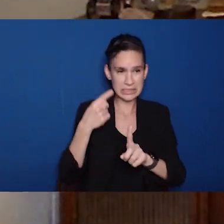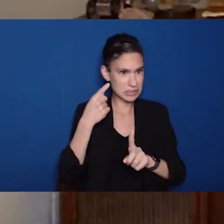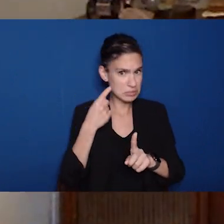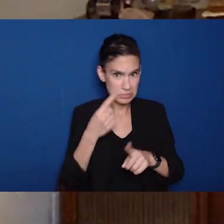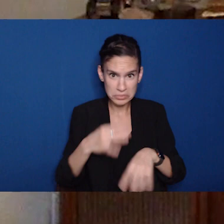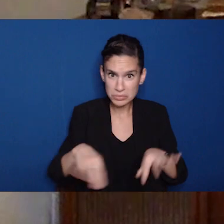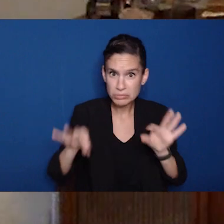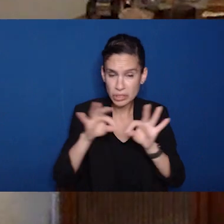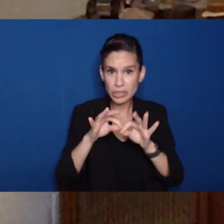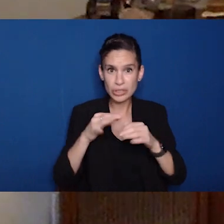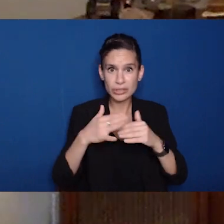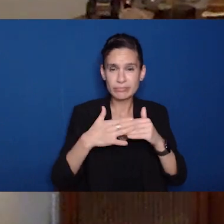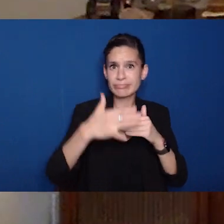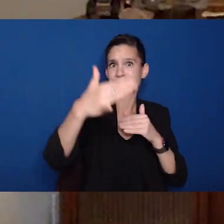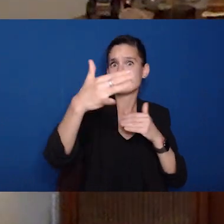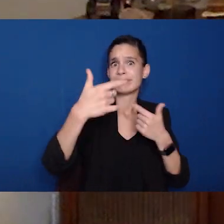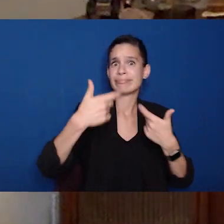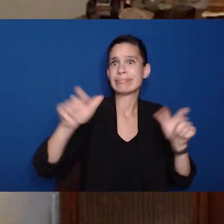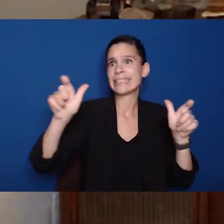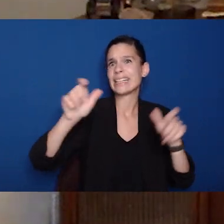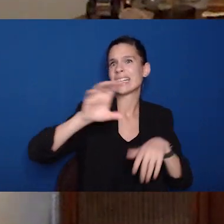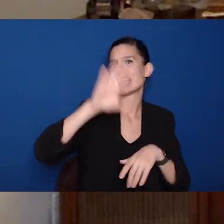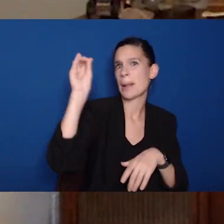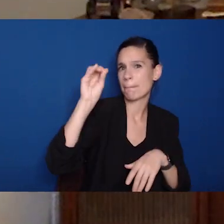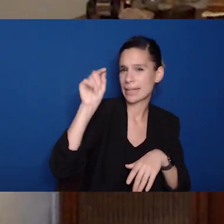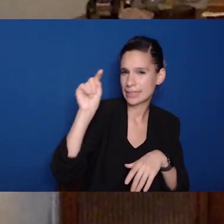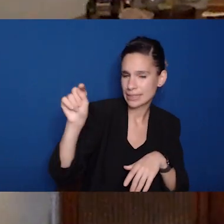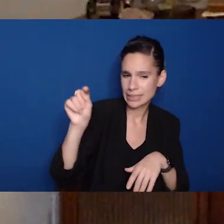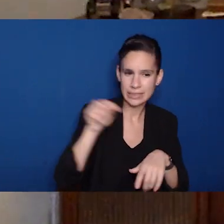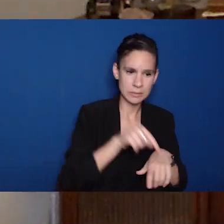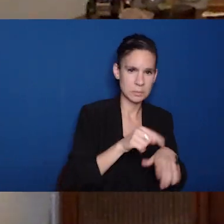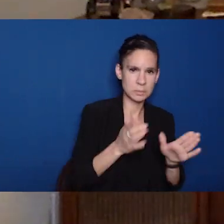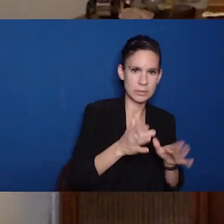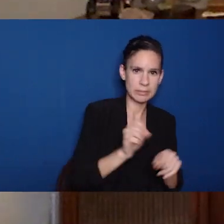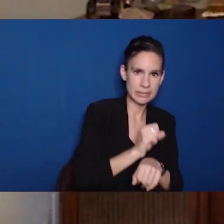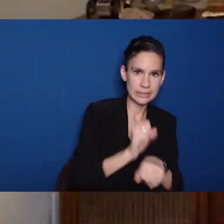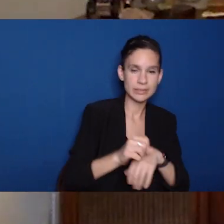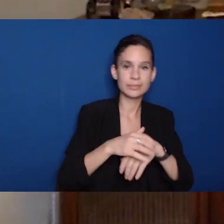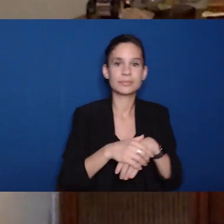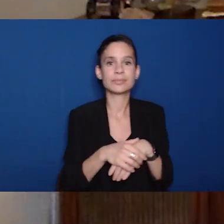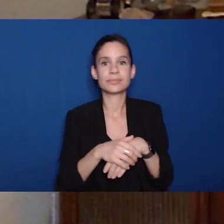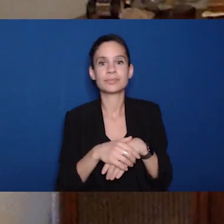businesses, even up the chain to really large corporations.